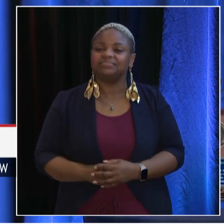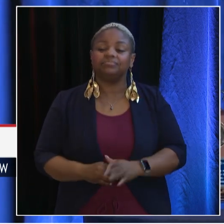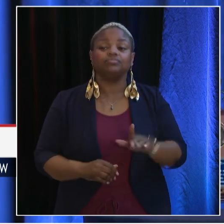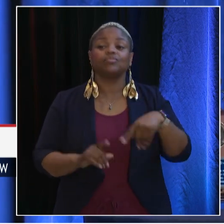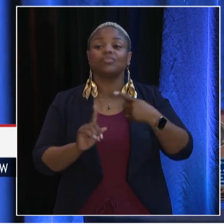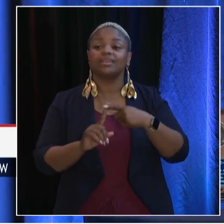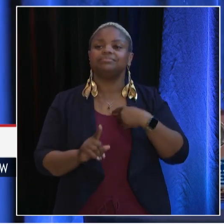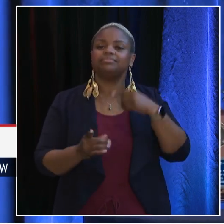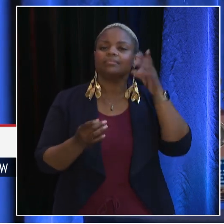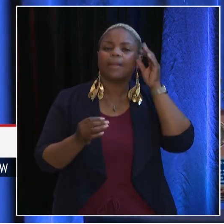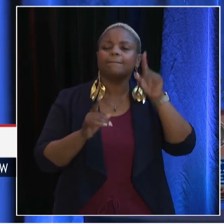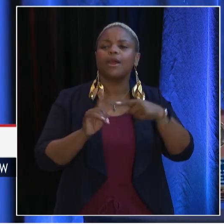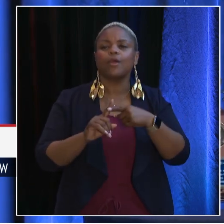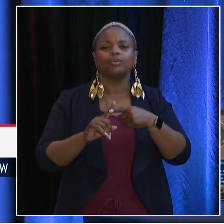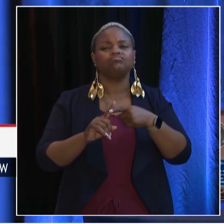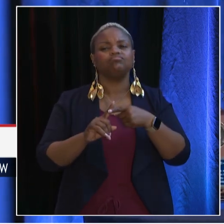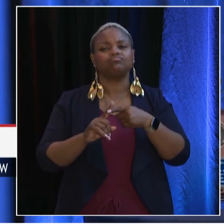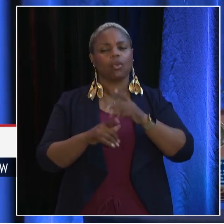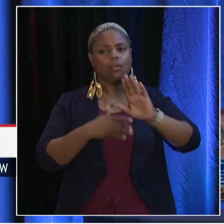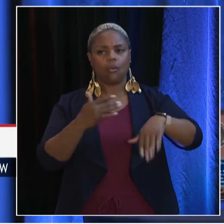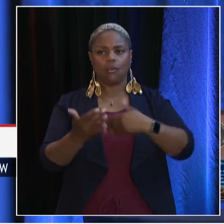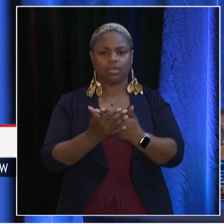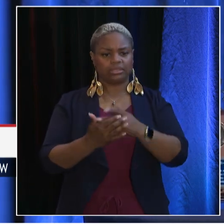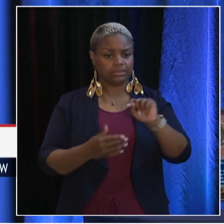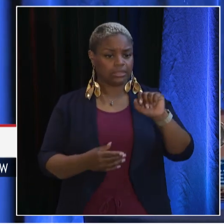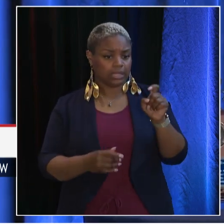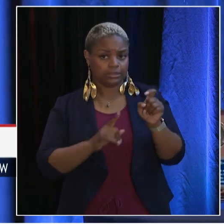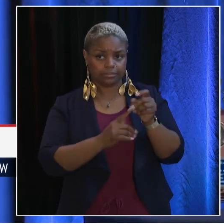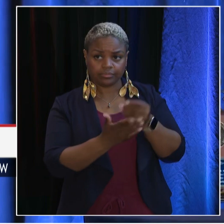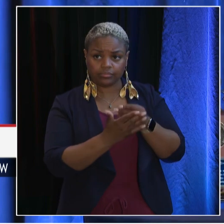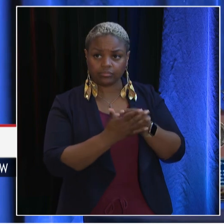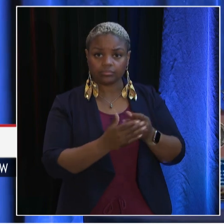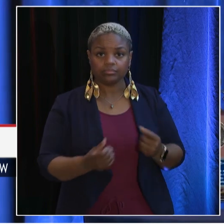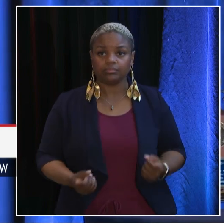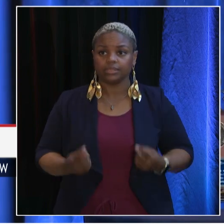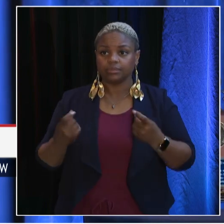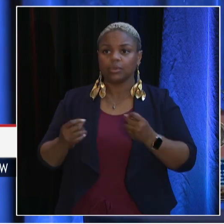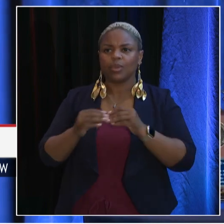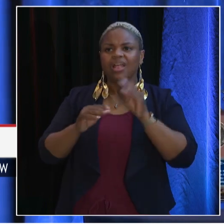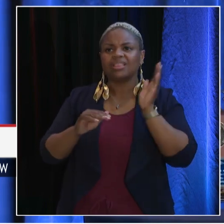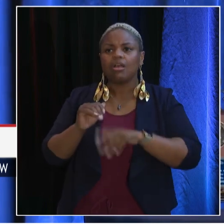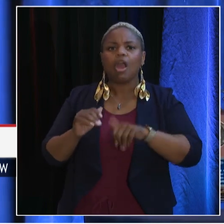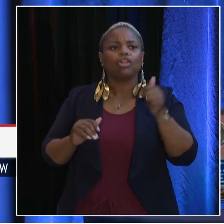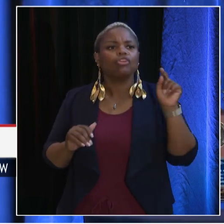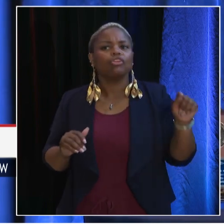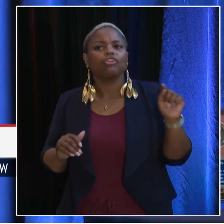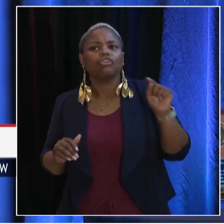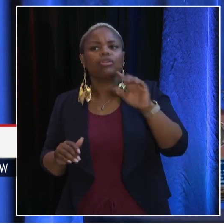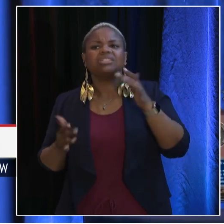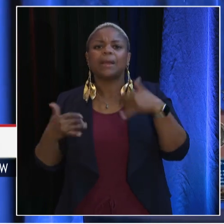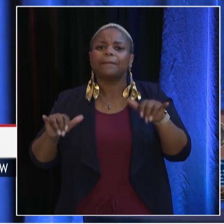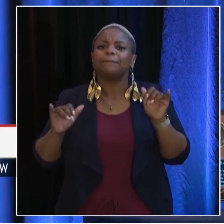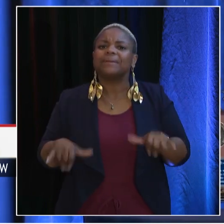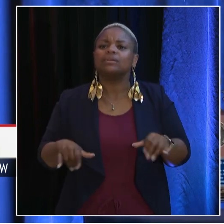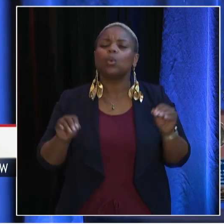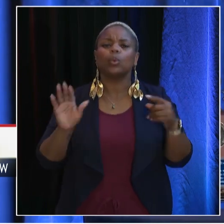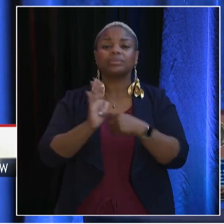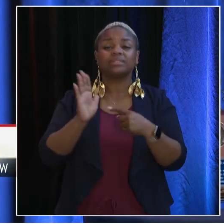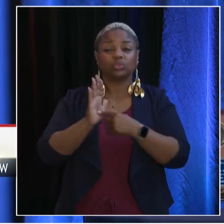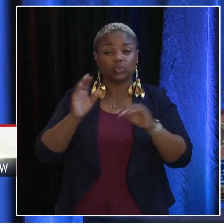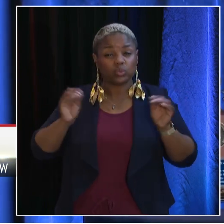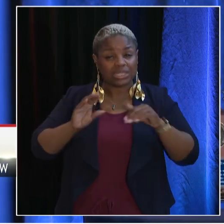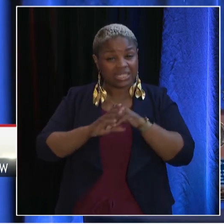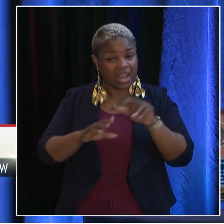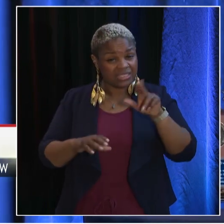us paying all of our taxes, more than most, and still not being represented in the Congress. But